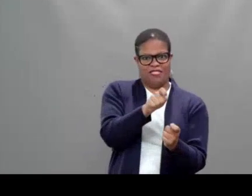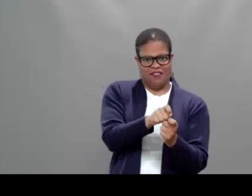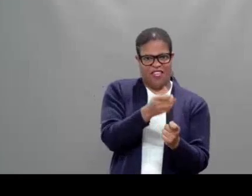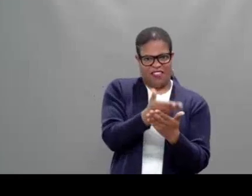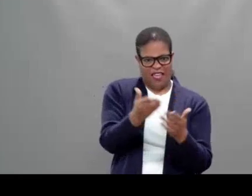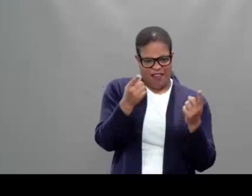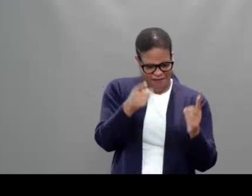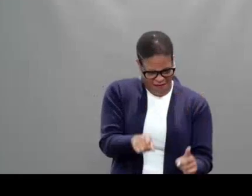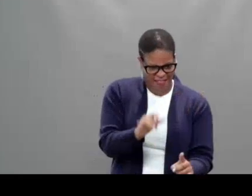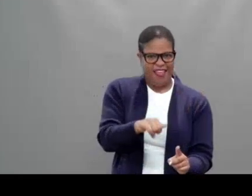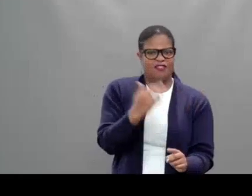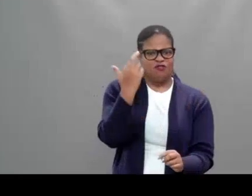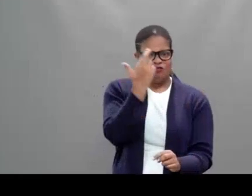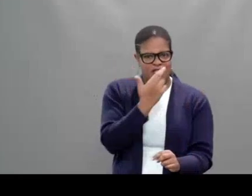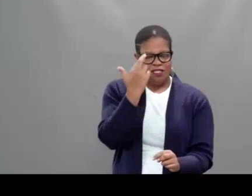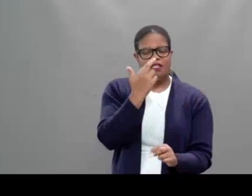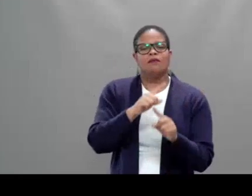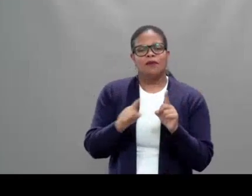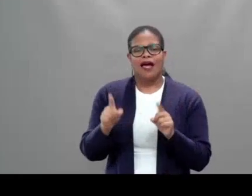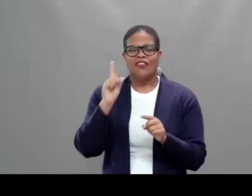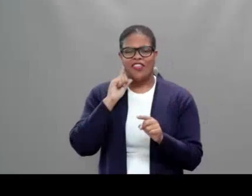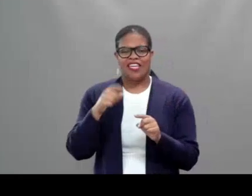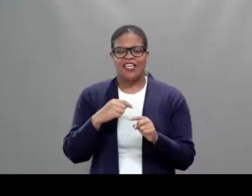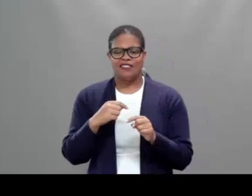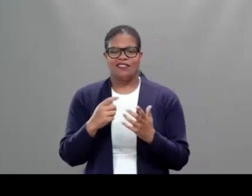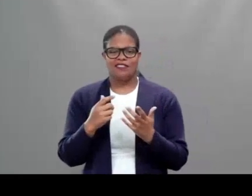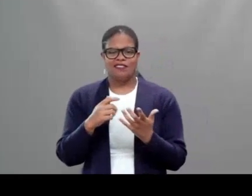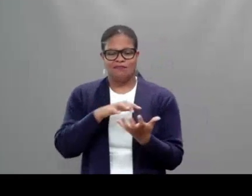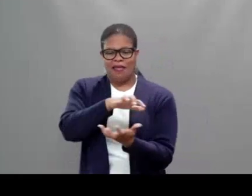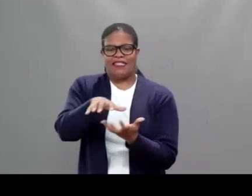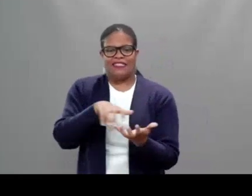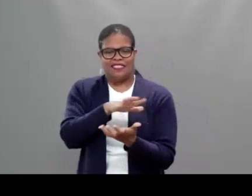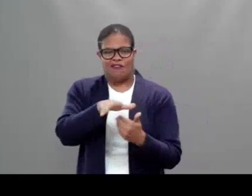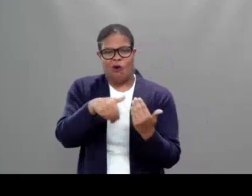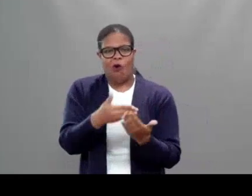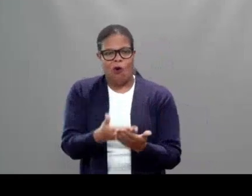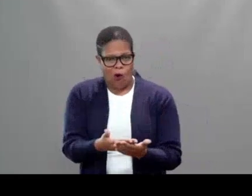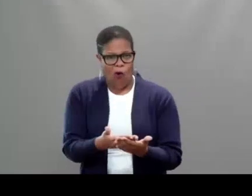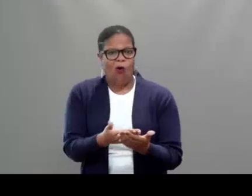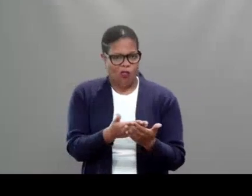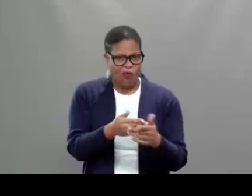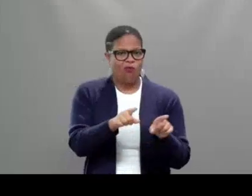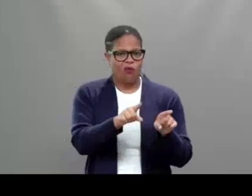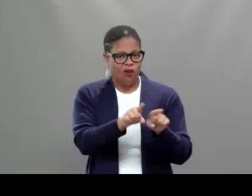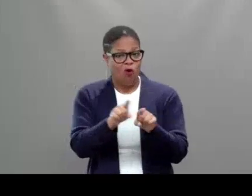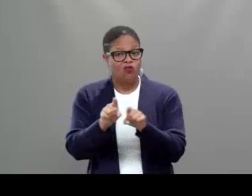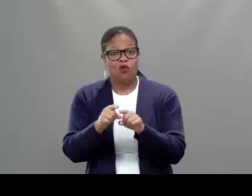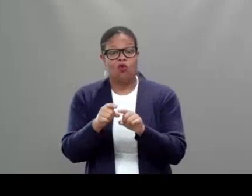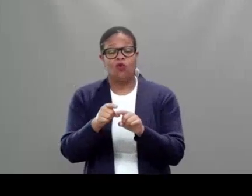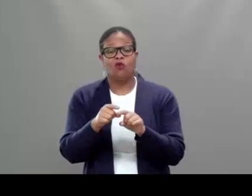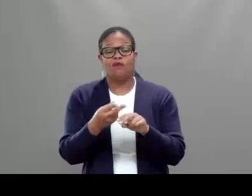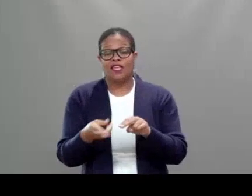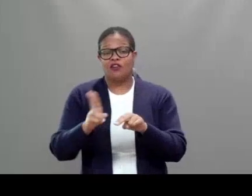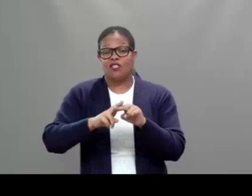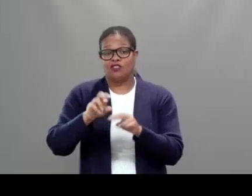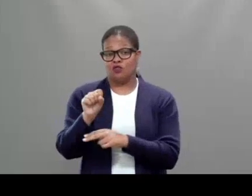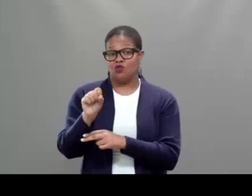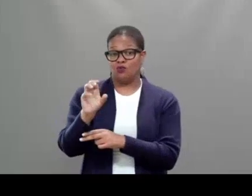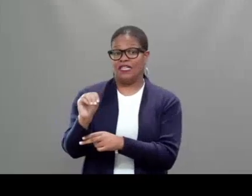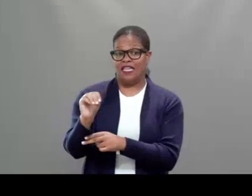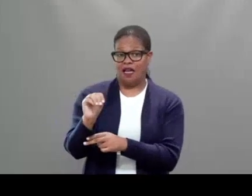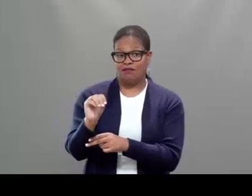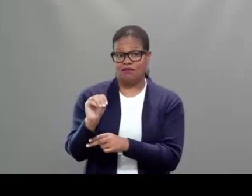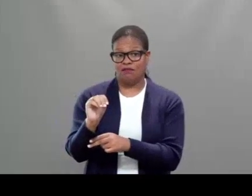exact event that's helped, but I think it's a combination. We've also increased our social media